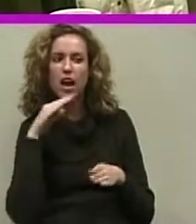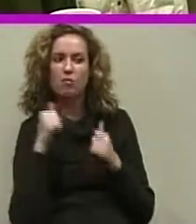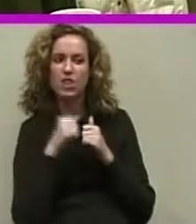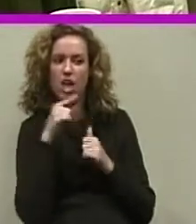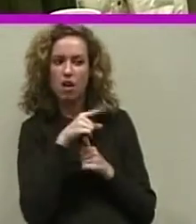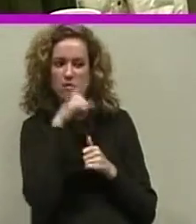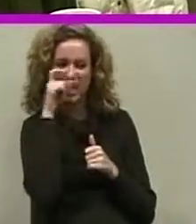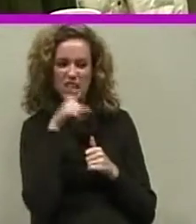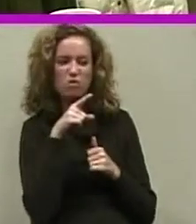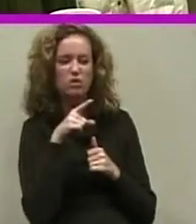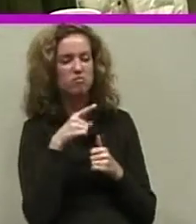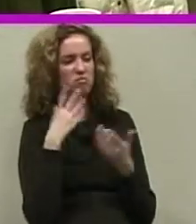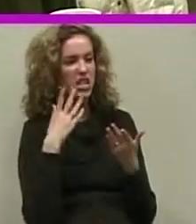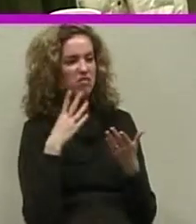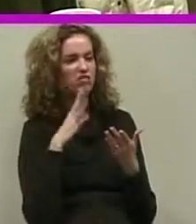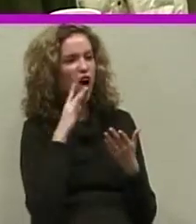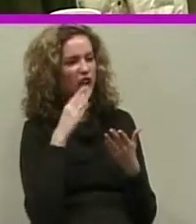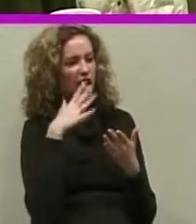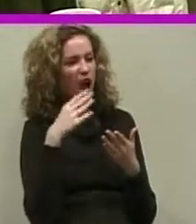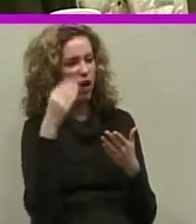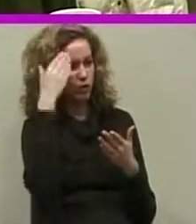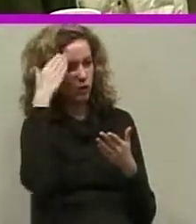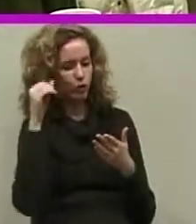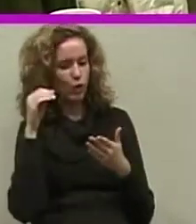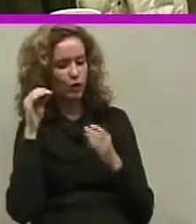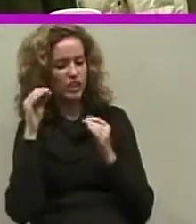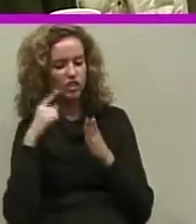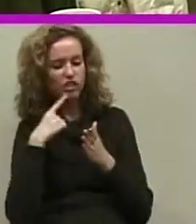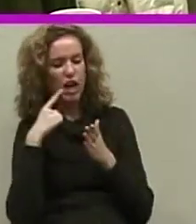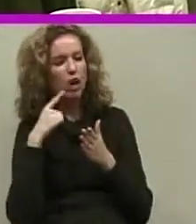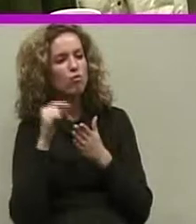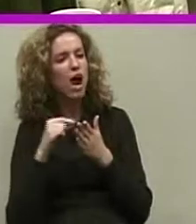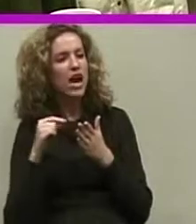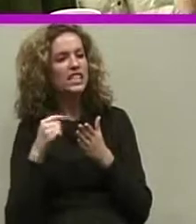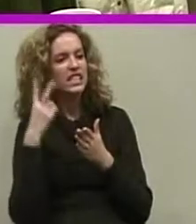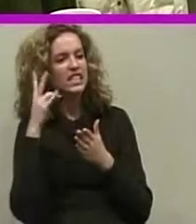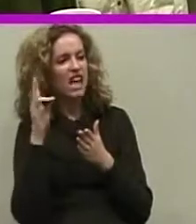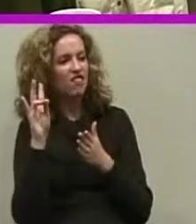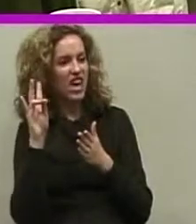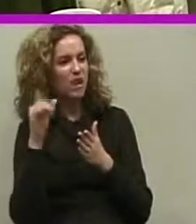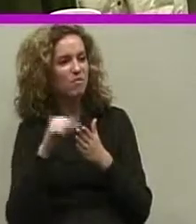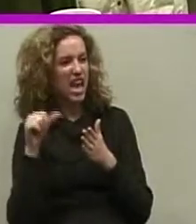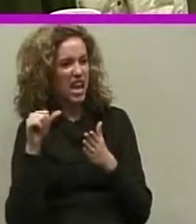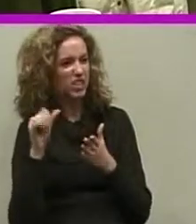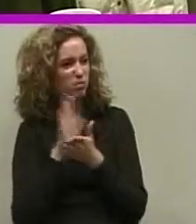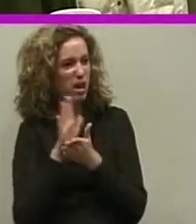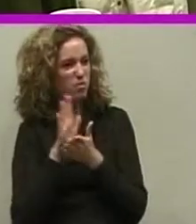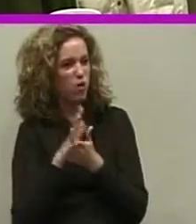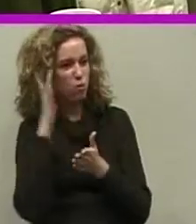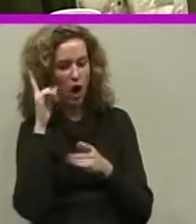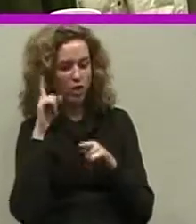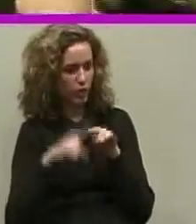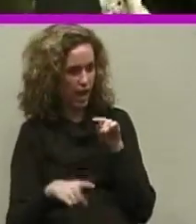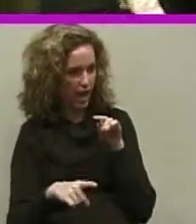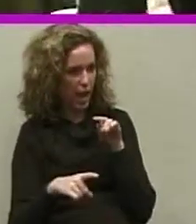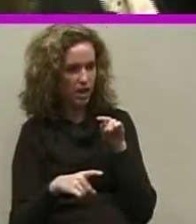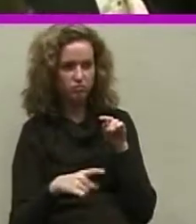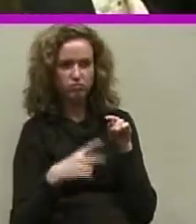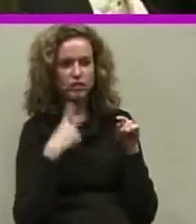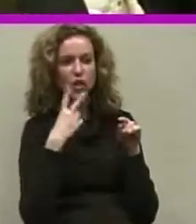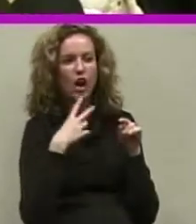so, 7-page paper on why you can't talk out in class. He took home, wrote 7 pages, font